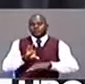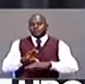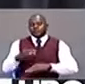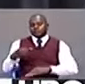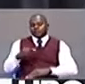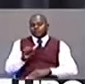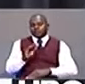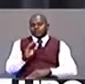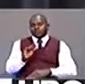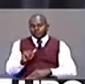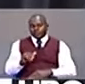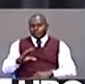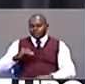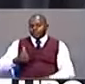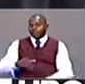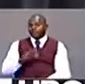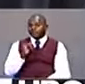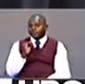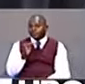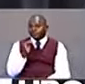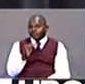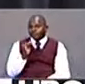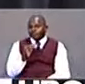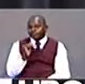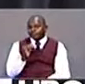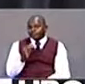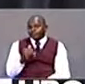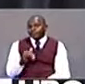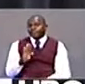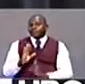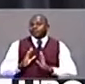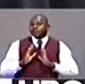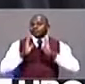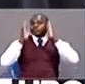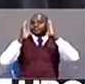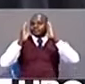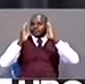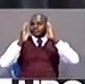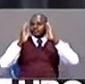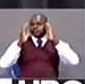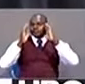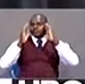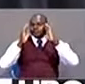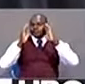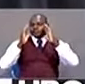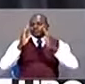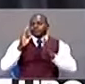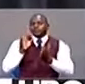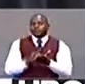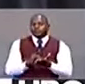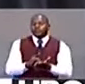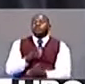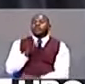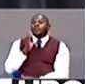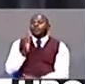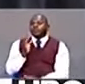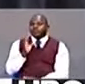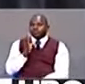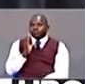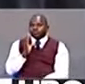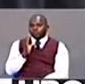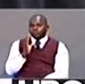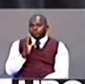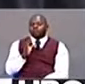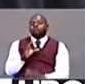Gaba. Madam Speaker, as a bishop, His Grace, the late Archbishop,